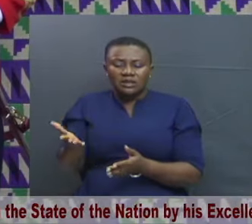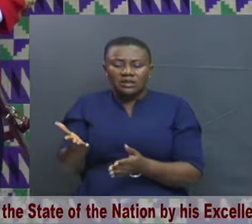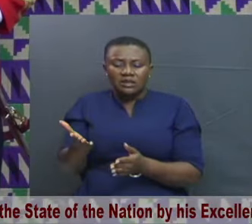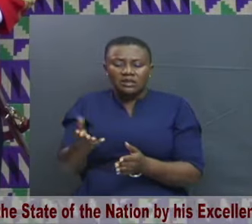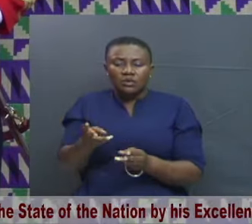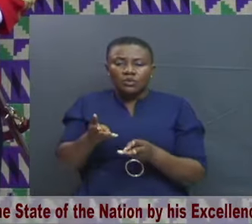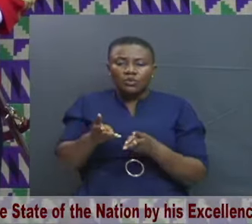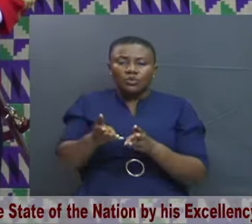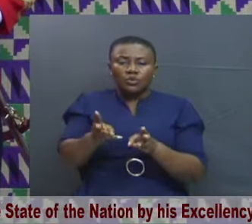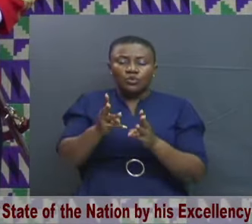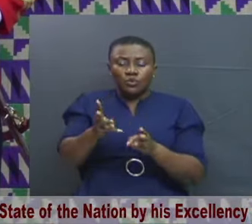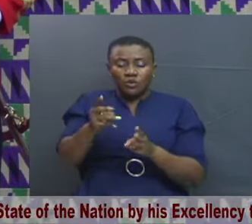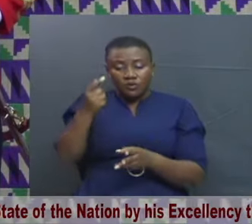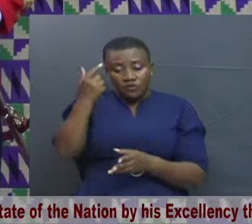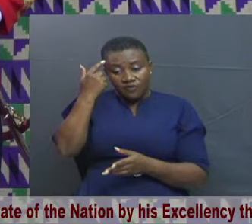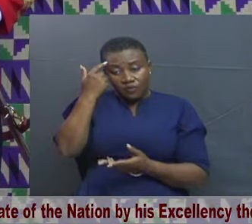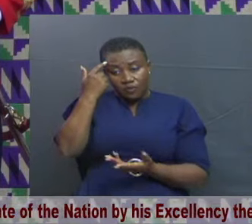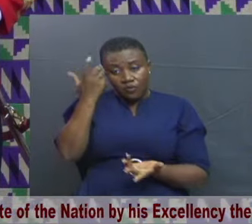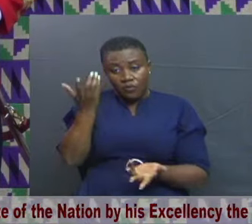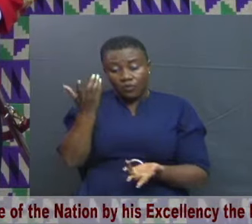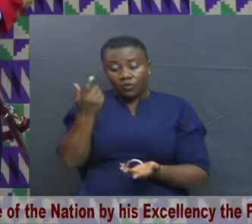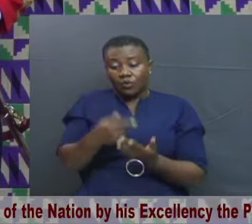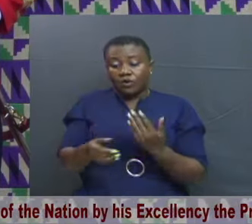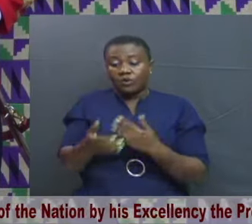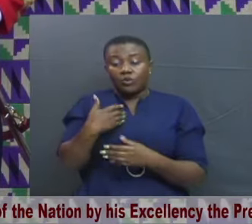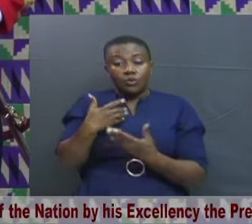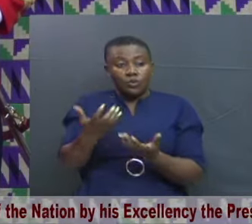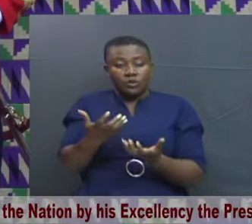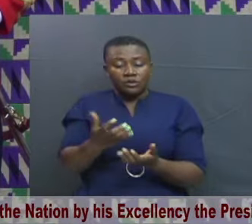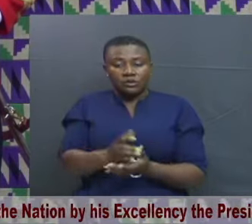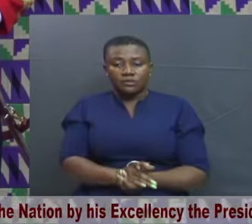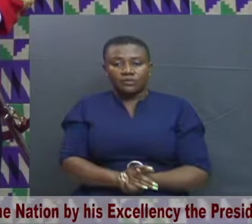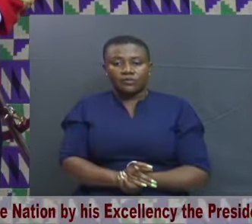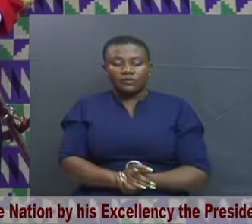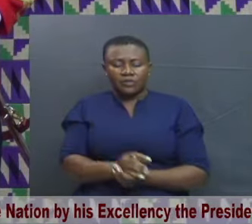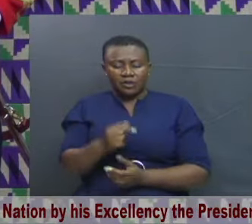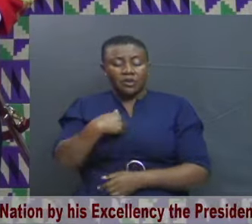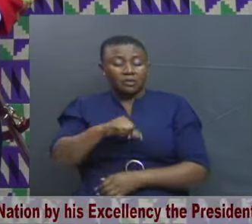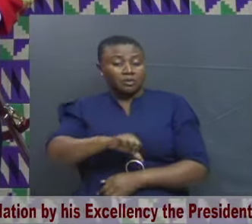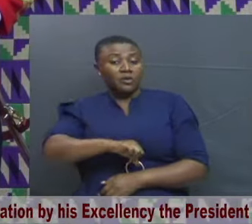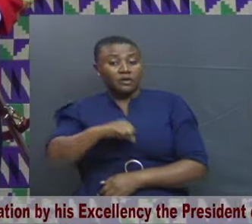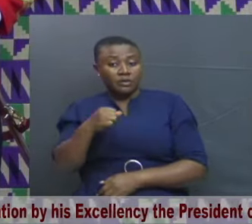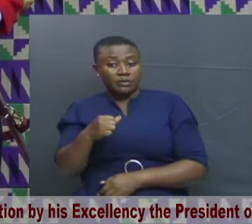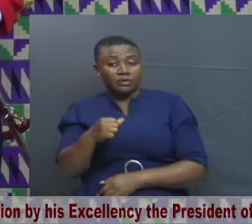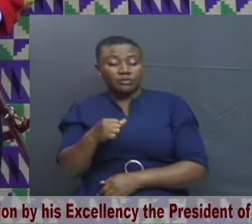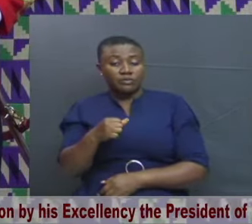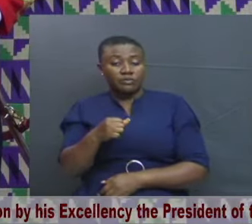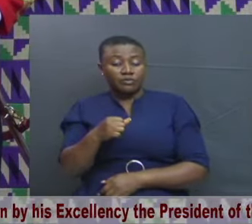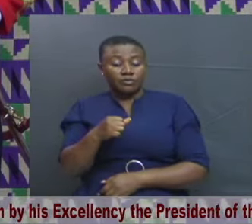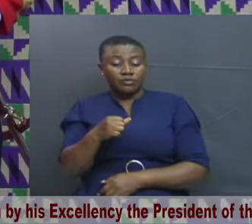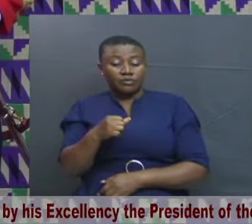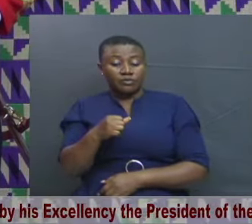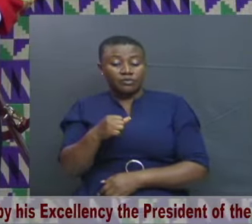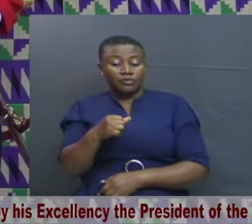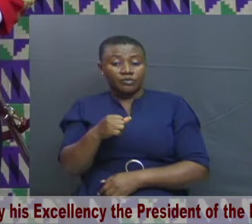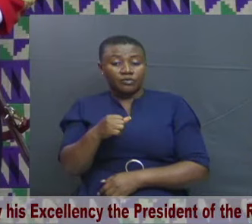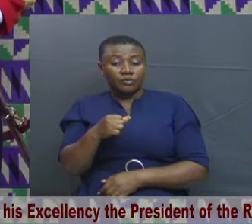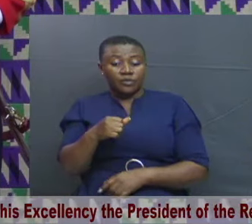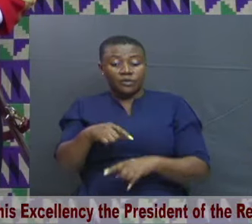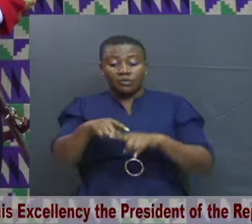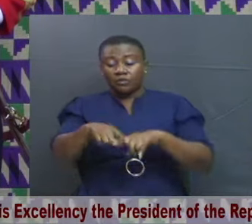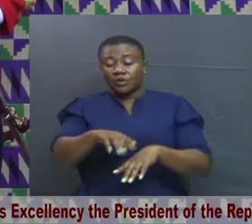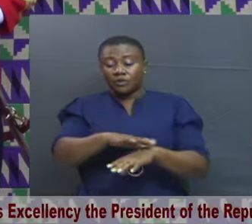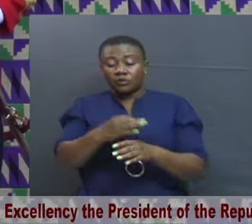rapid development trajectory we were on I'm proud that in spite of the dramatic financial